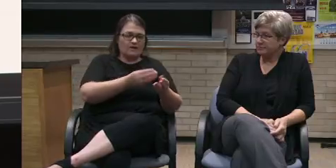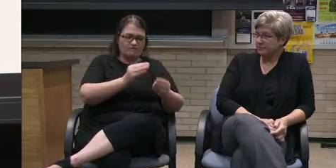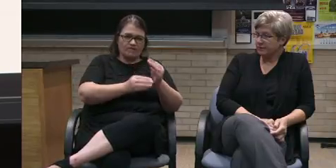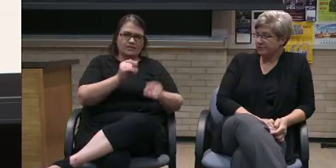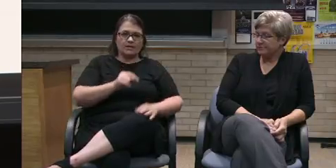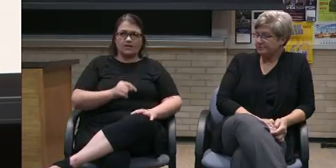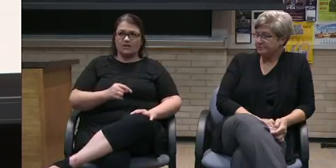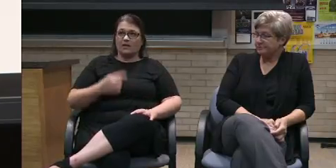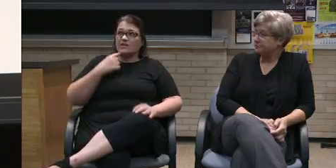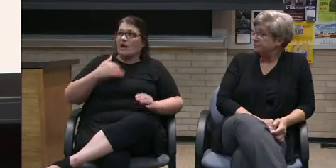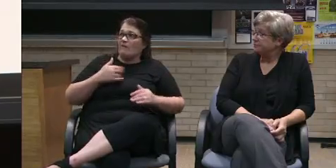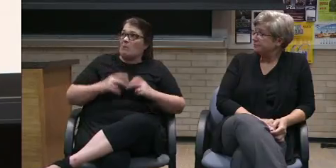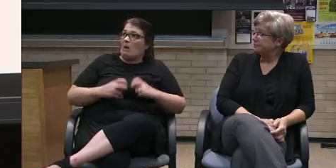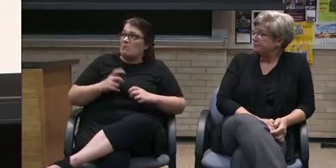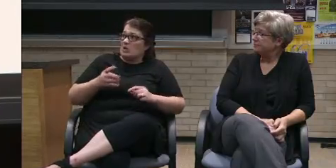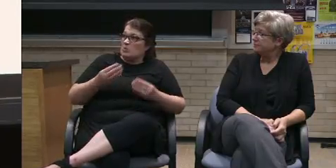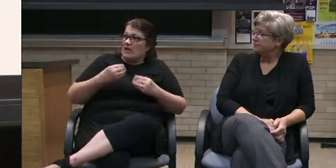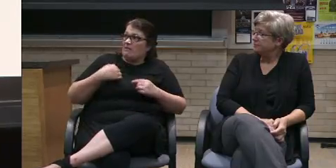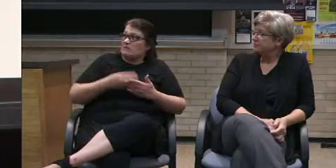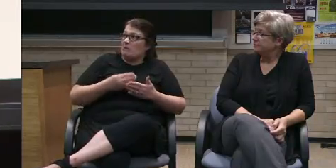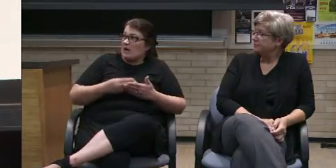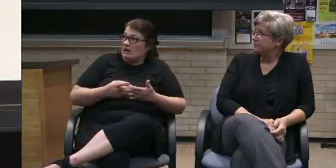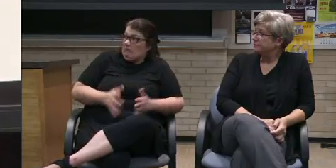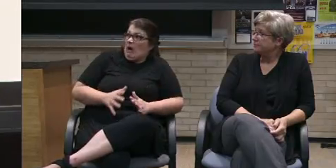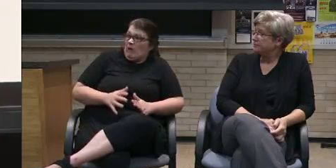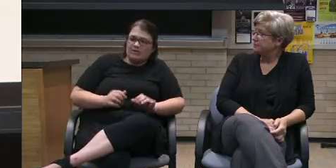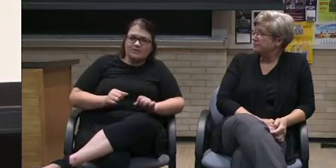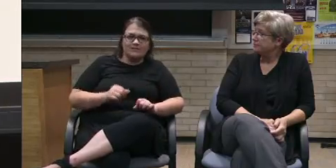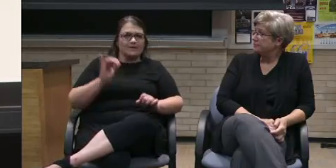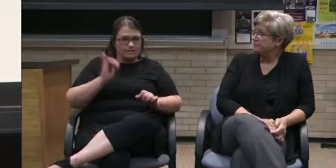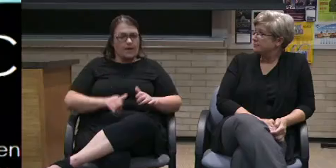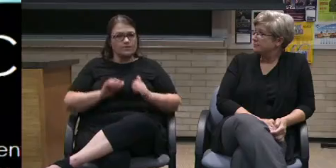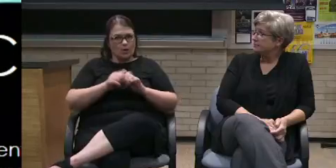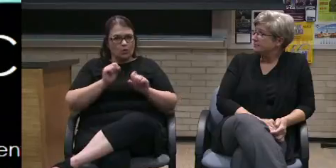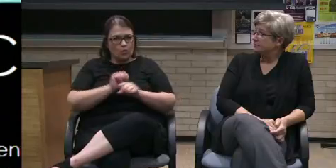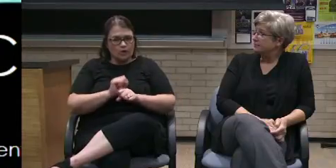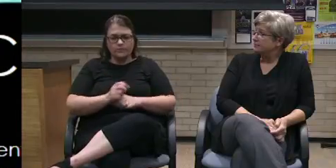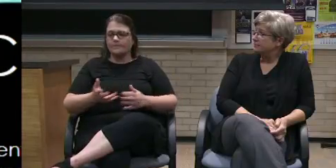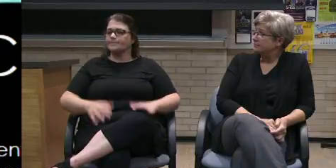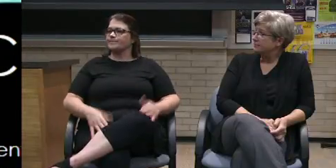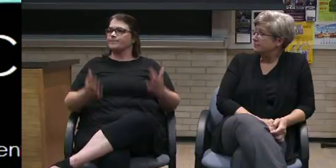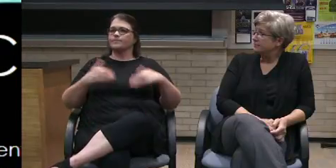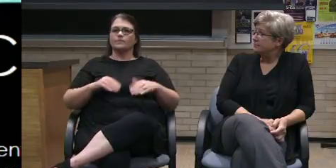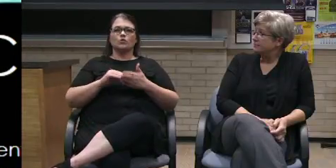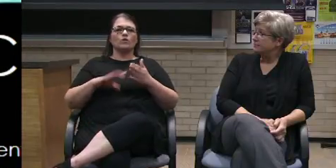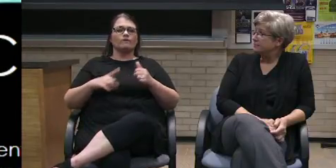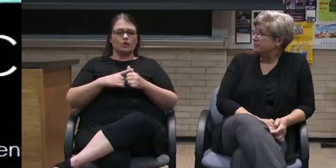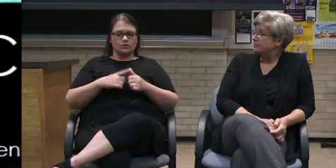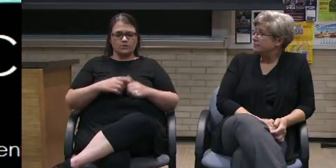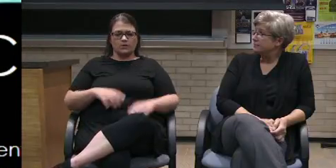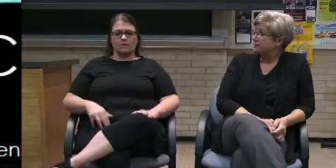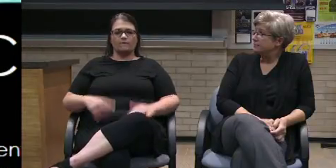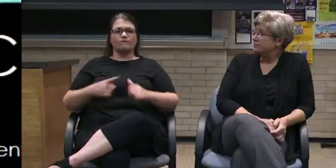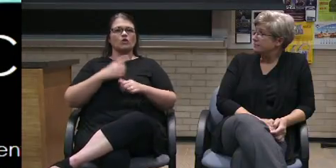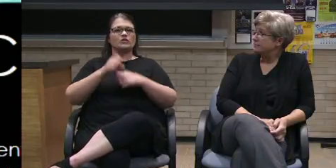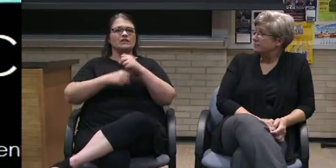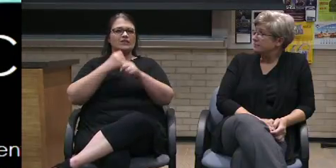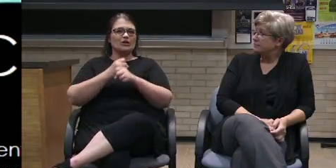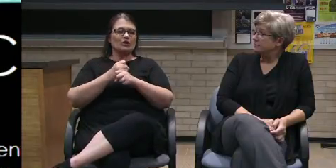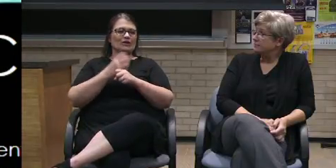money? Well, yeah, because that's how it works, right? Students First, I charged our first year experience folks with